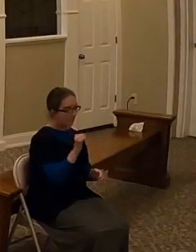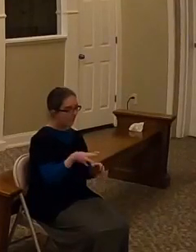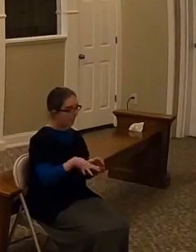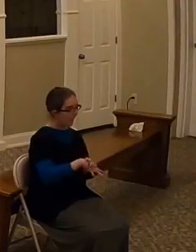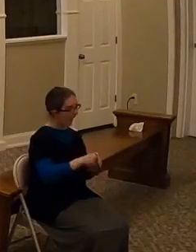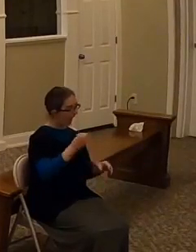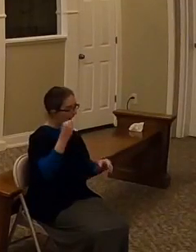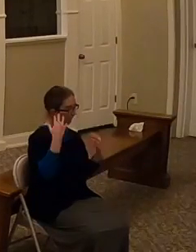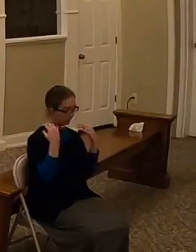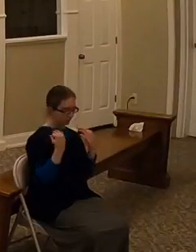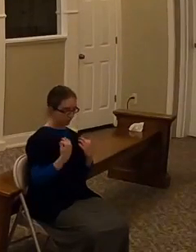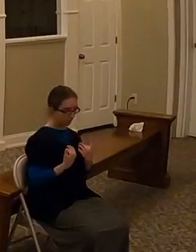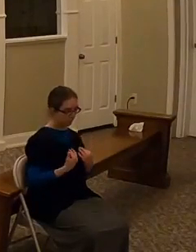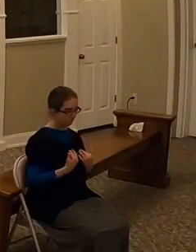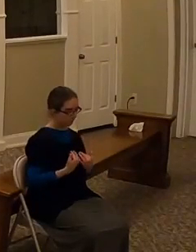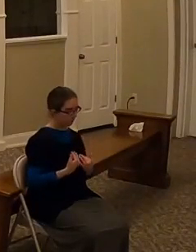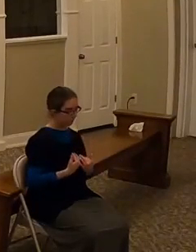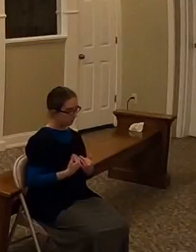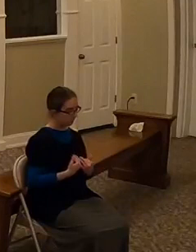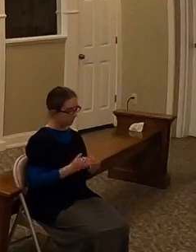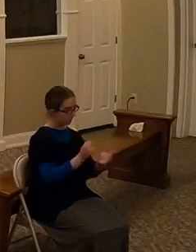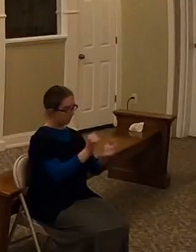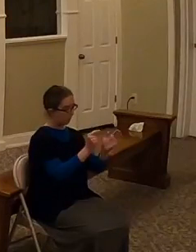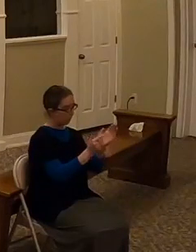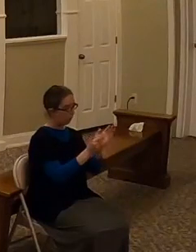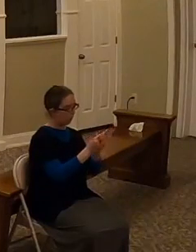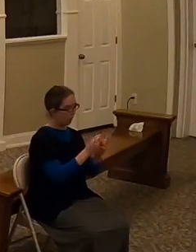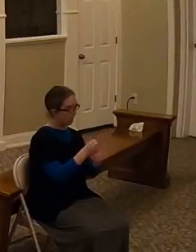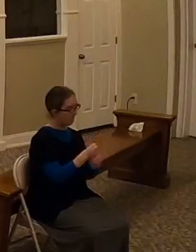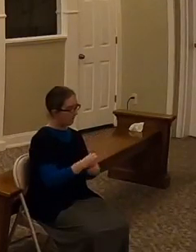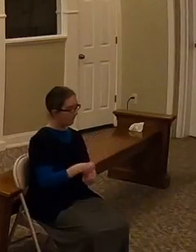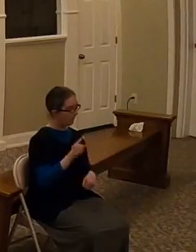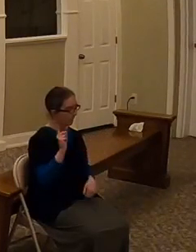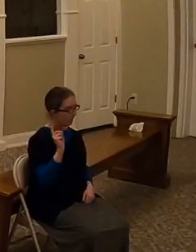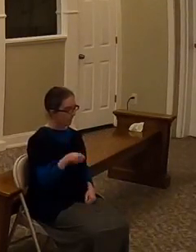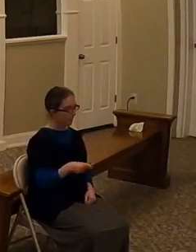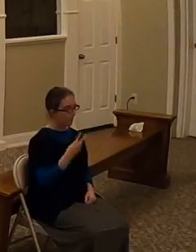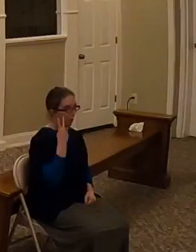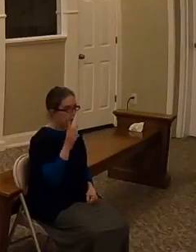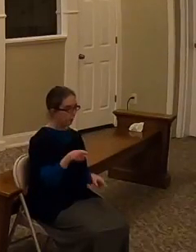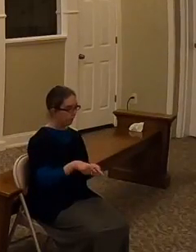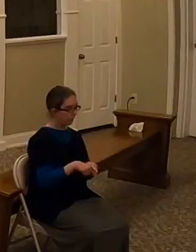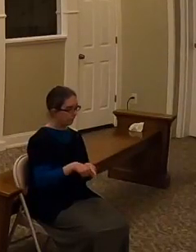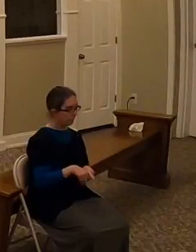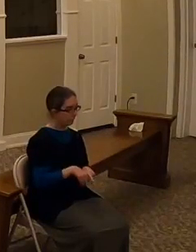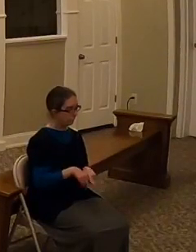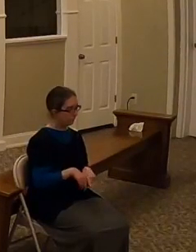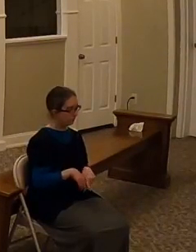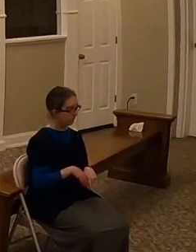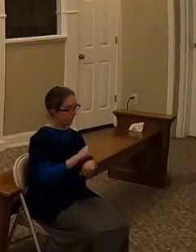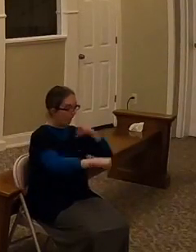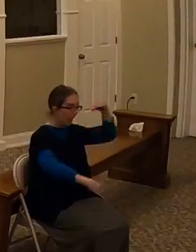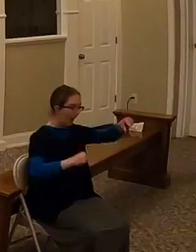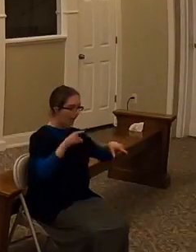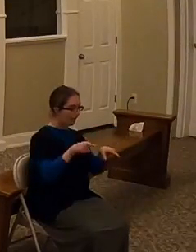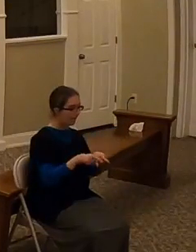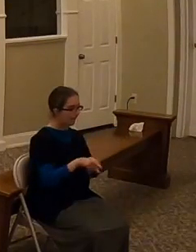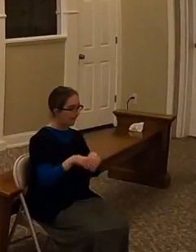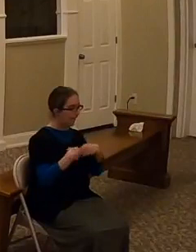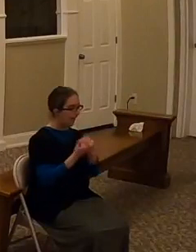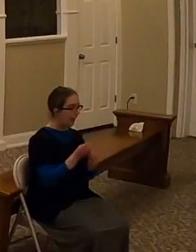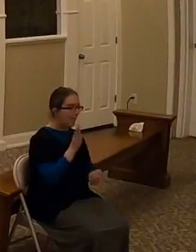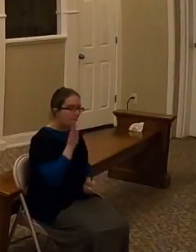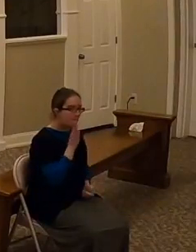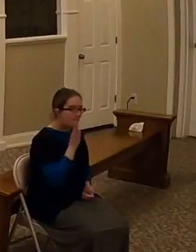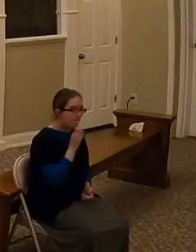the outside? Is it just a bunch of rules somebody made up about what we're supposed to look like, what we're supposed to look, act like, and how we're supposed